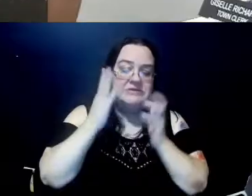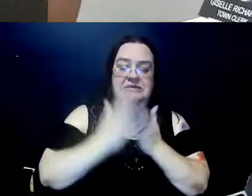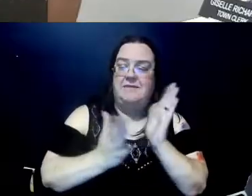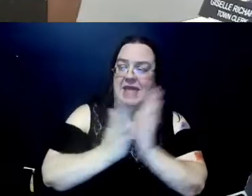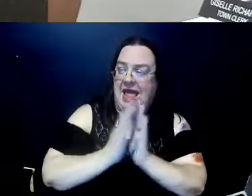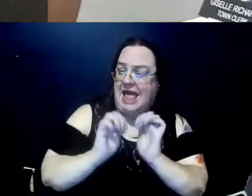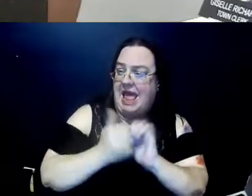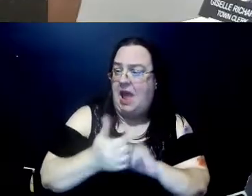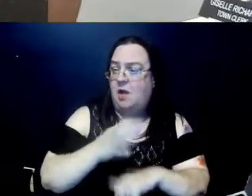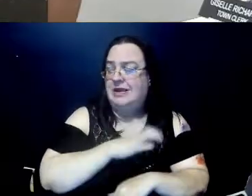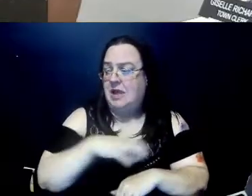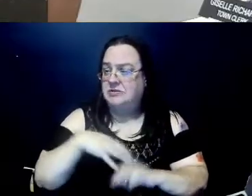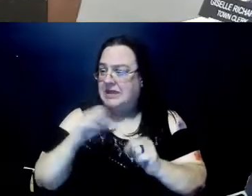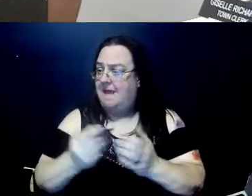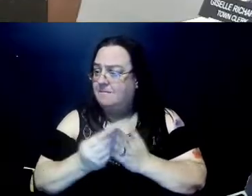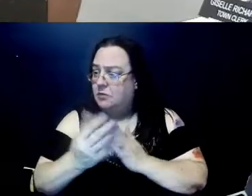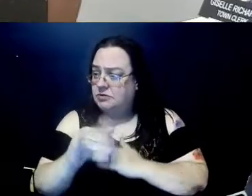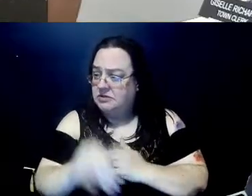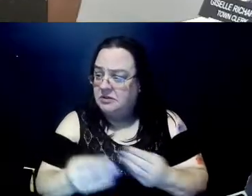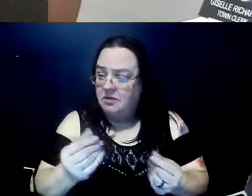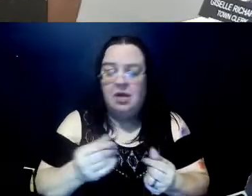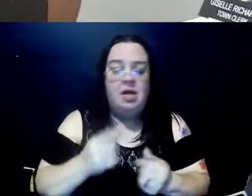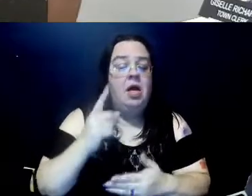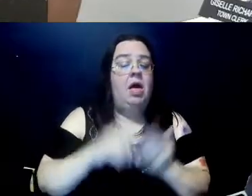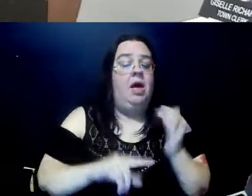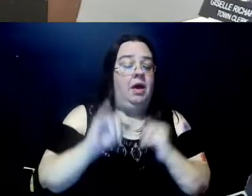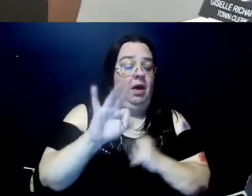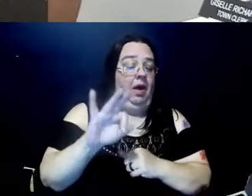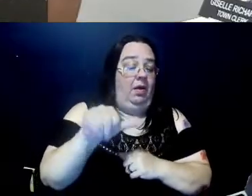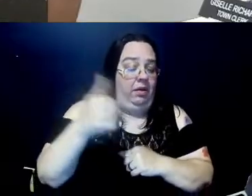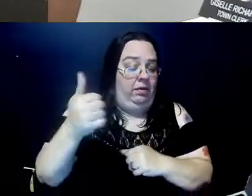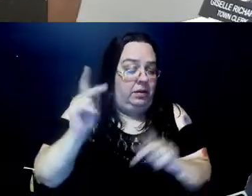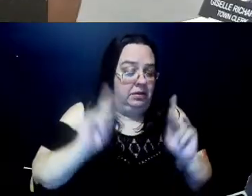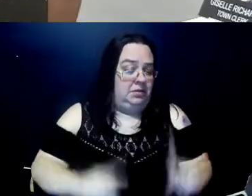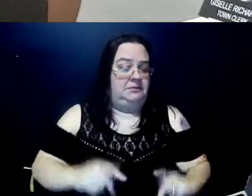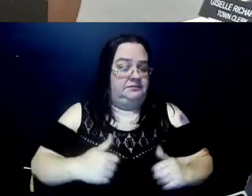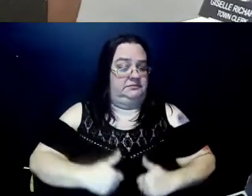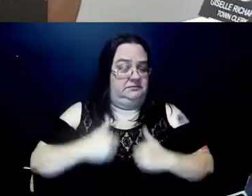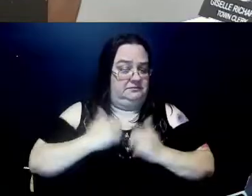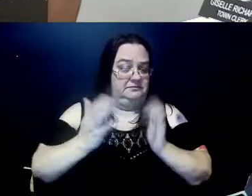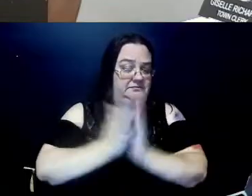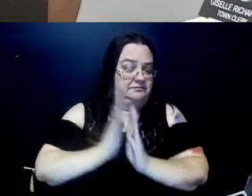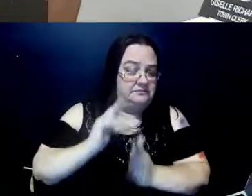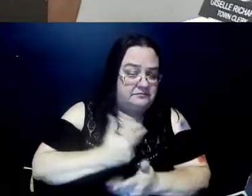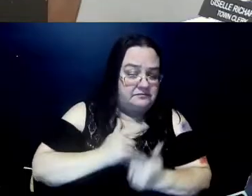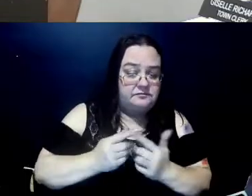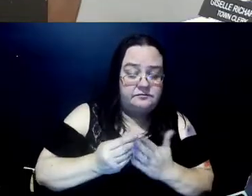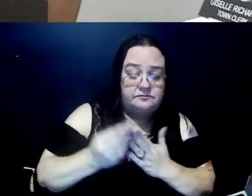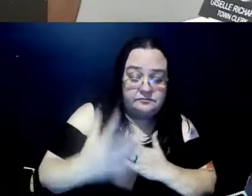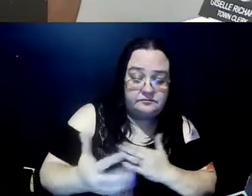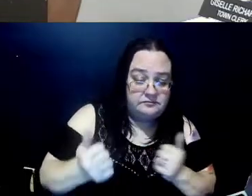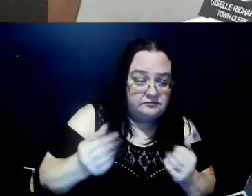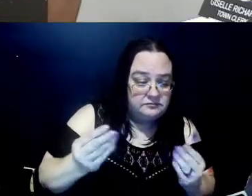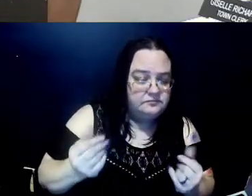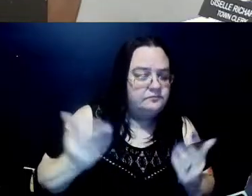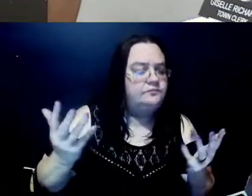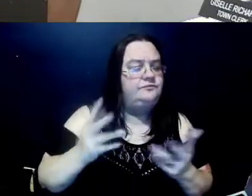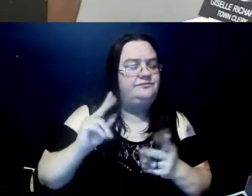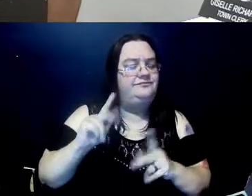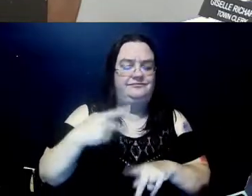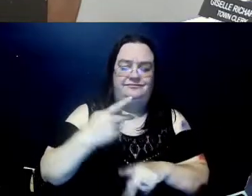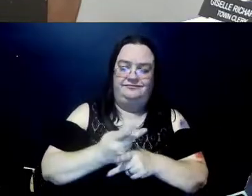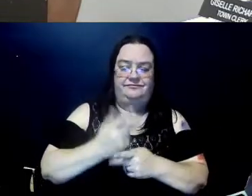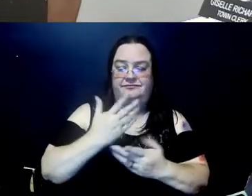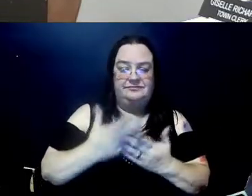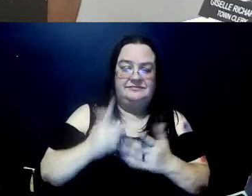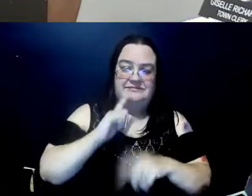property? What if another resident asks us to purchase a property? What kind of precedent does this set? Simply put,